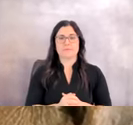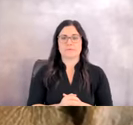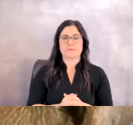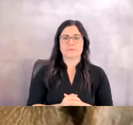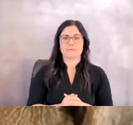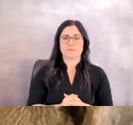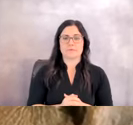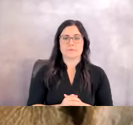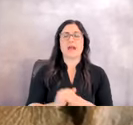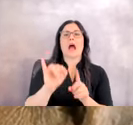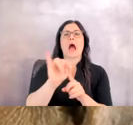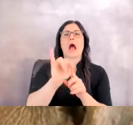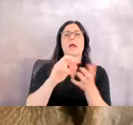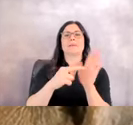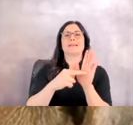Ooh.